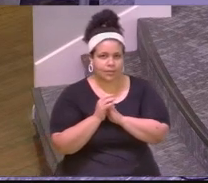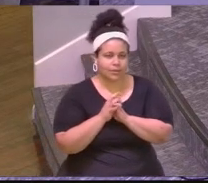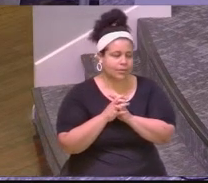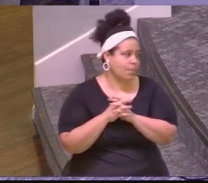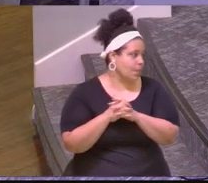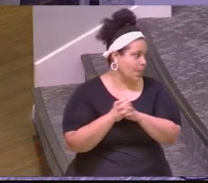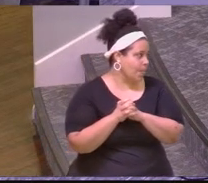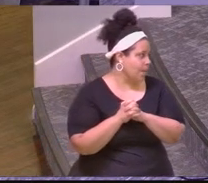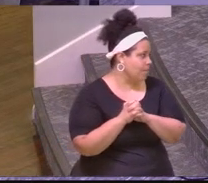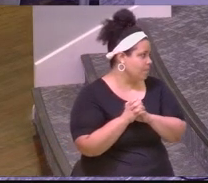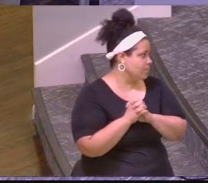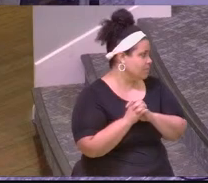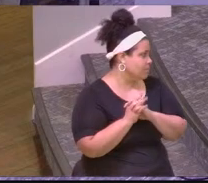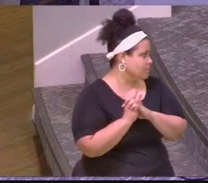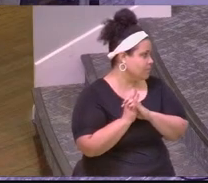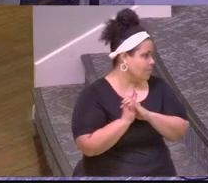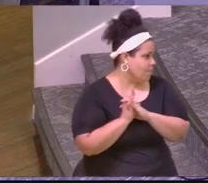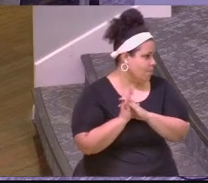All right.